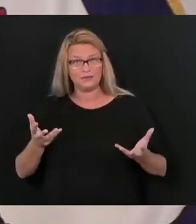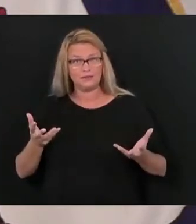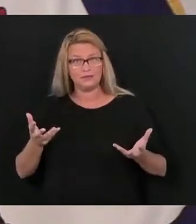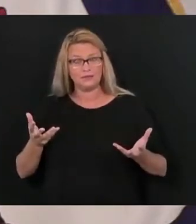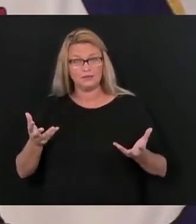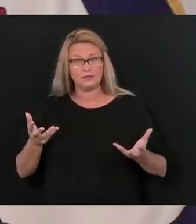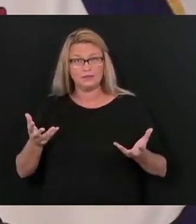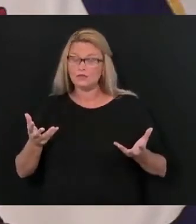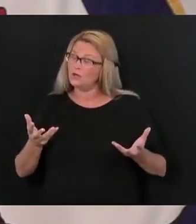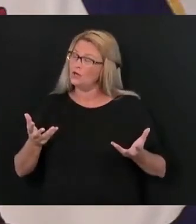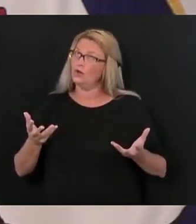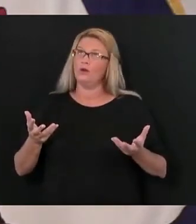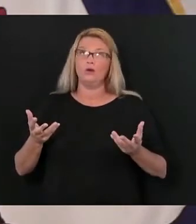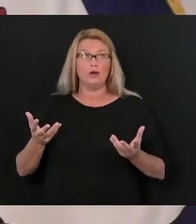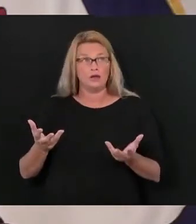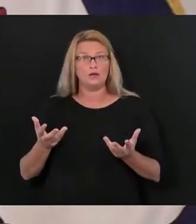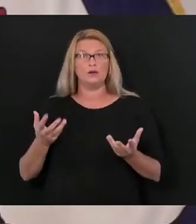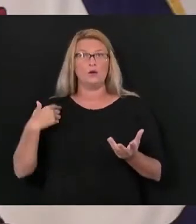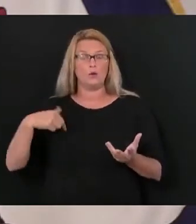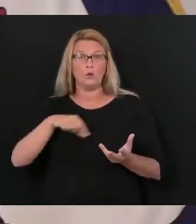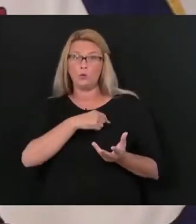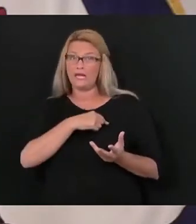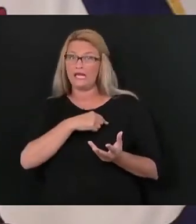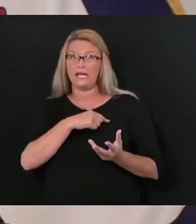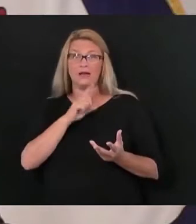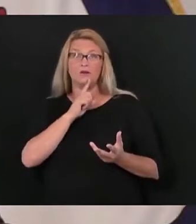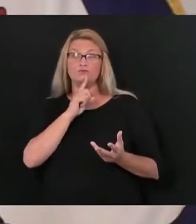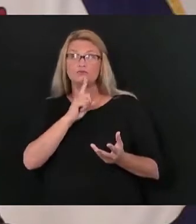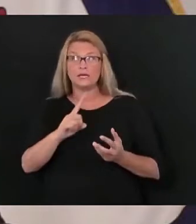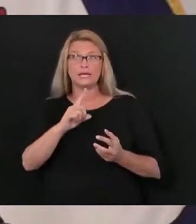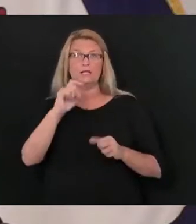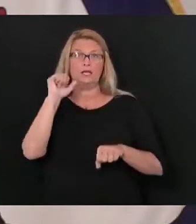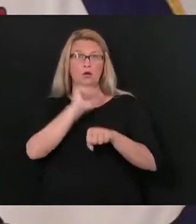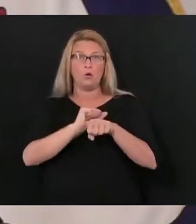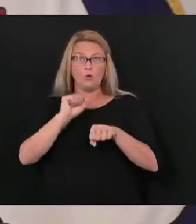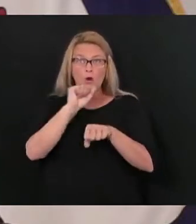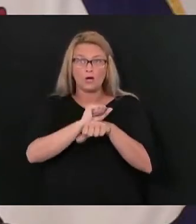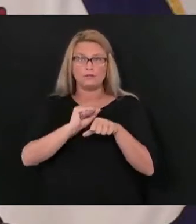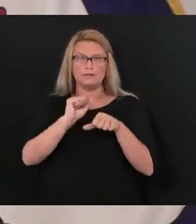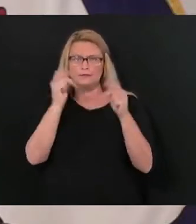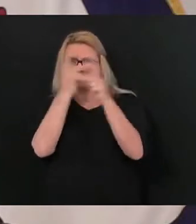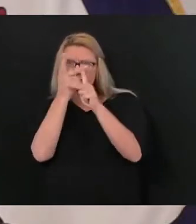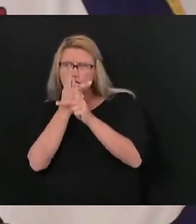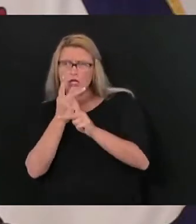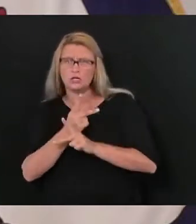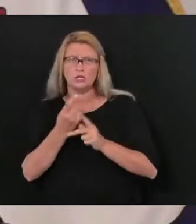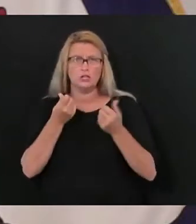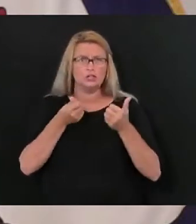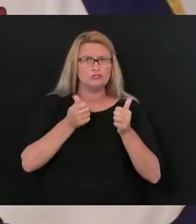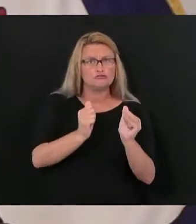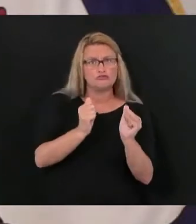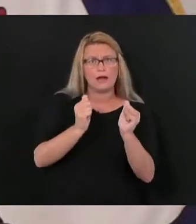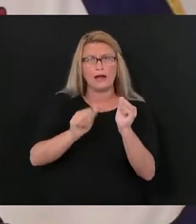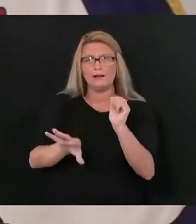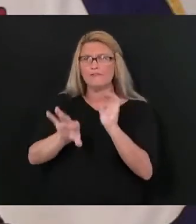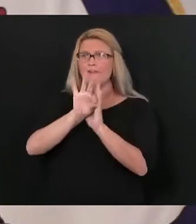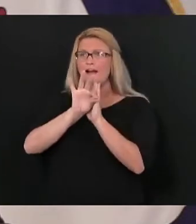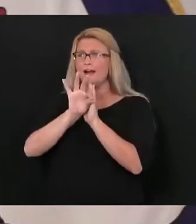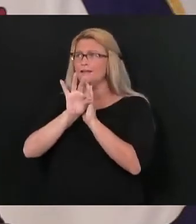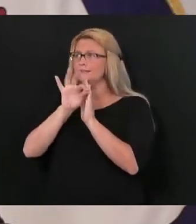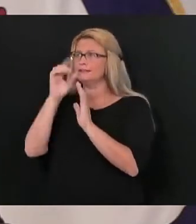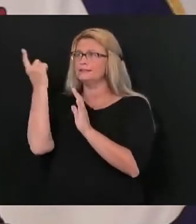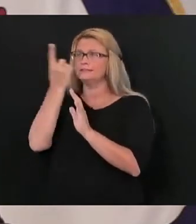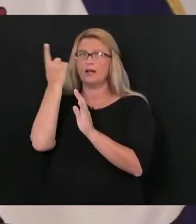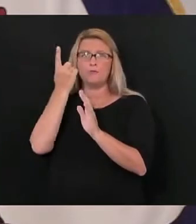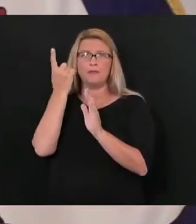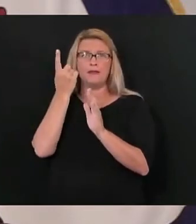we have really worked all weekend to try to find a way to message to all those